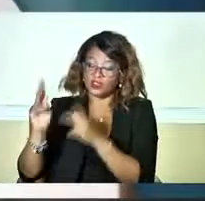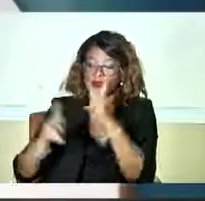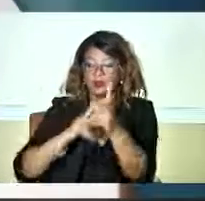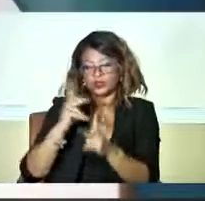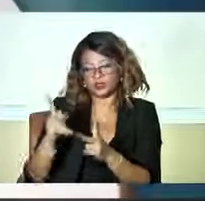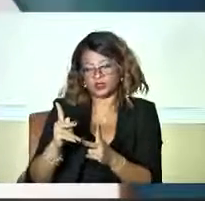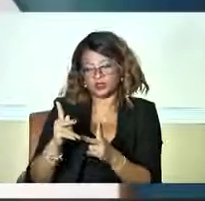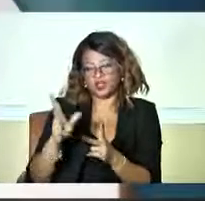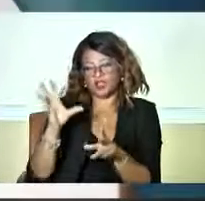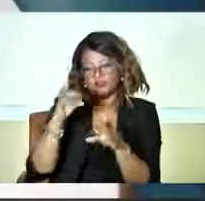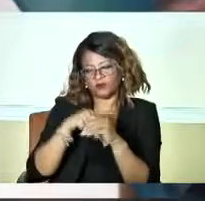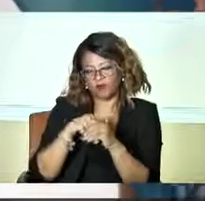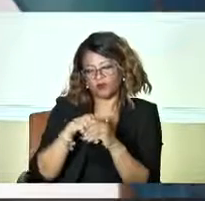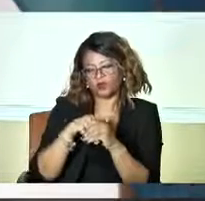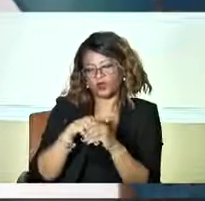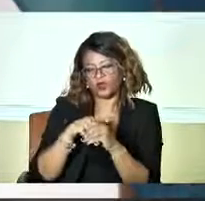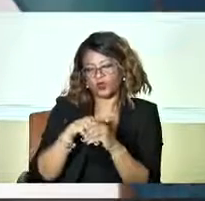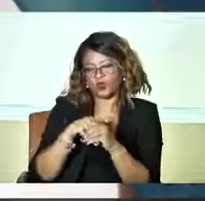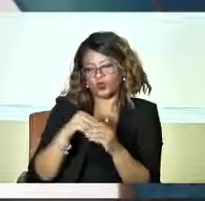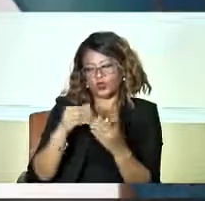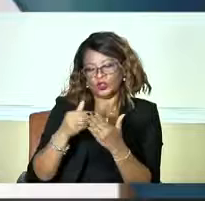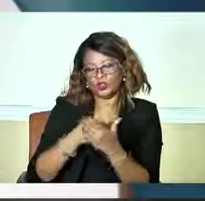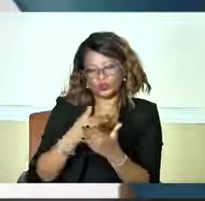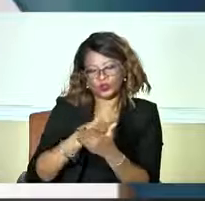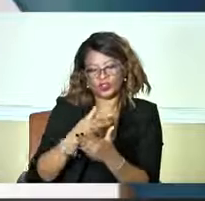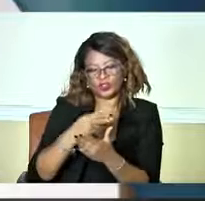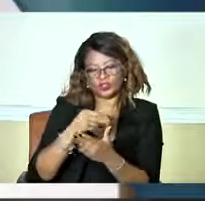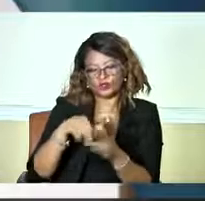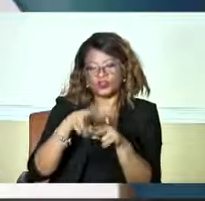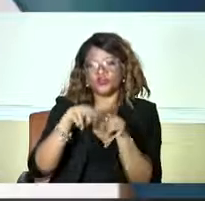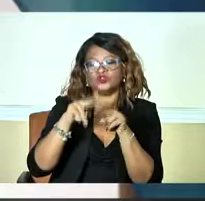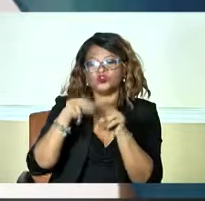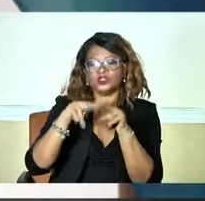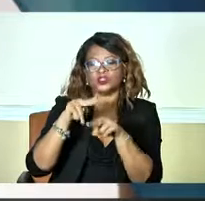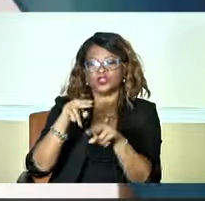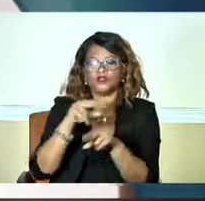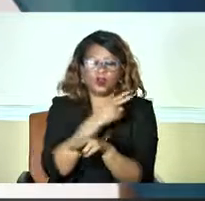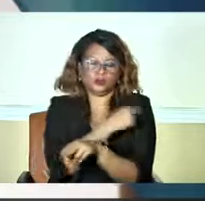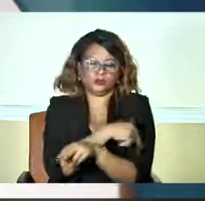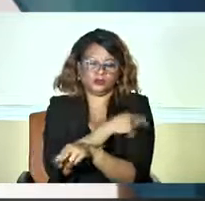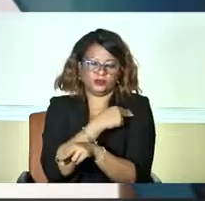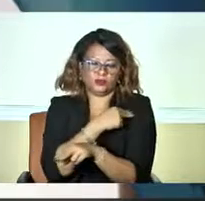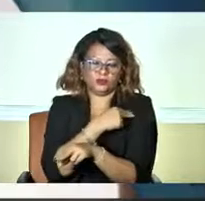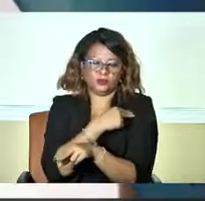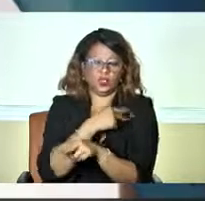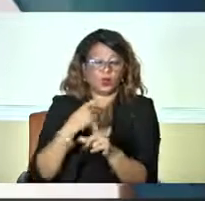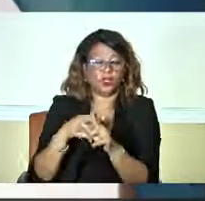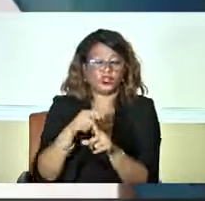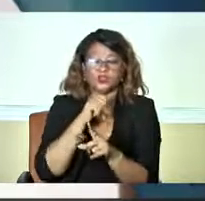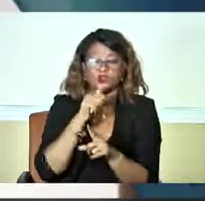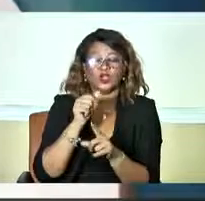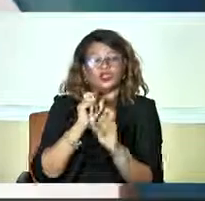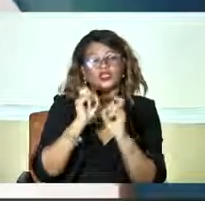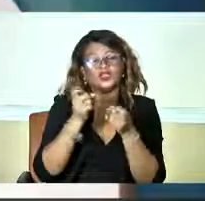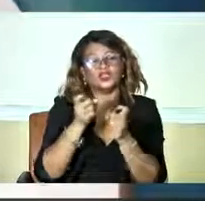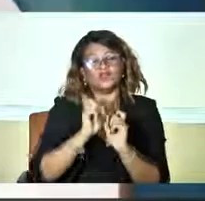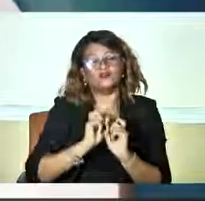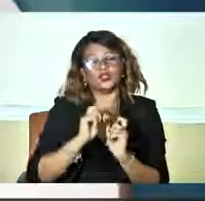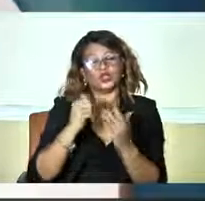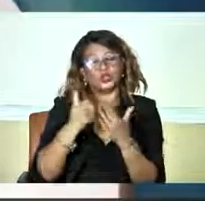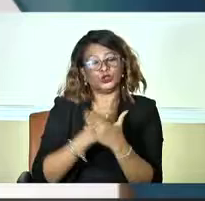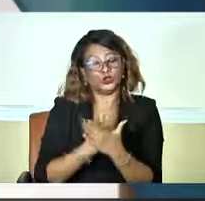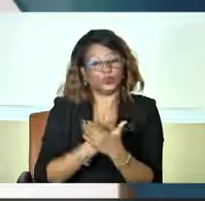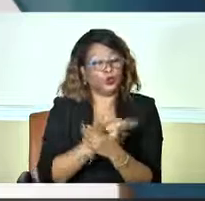Bahamians are involved in the reconstruction of the Rand Memorial Hospital. While this will not give us a